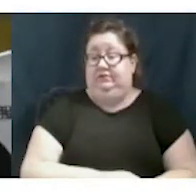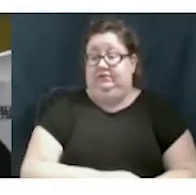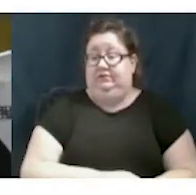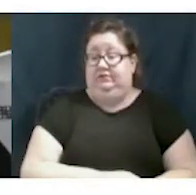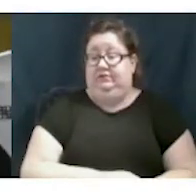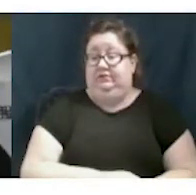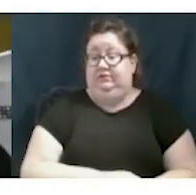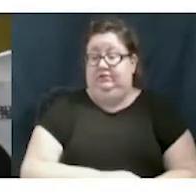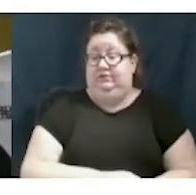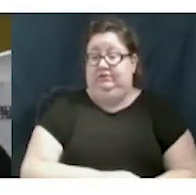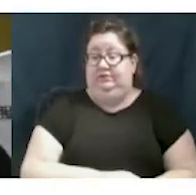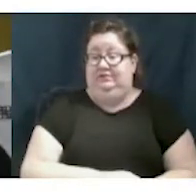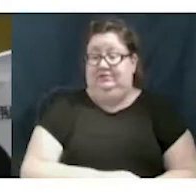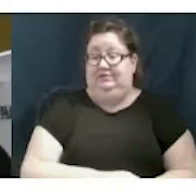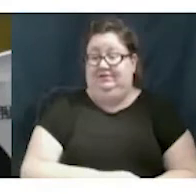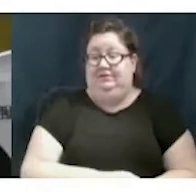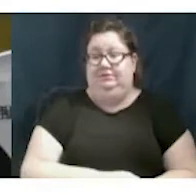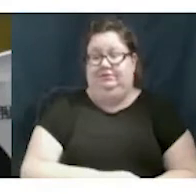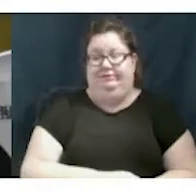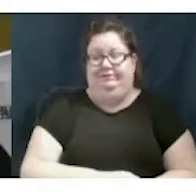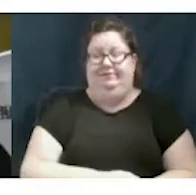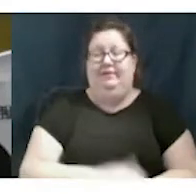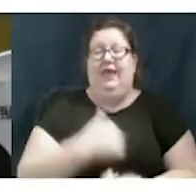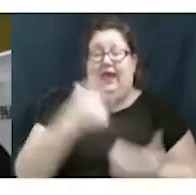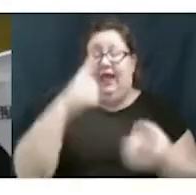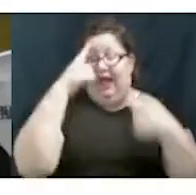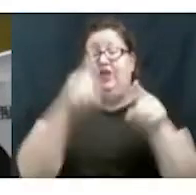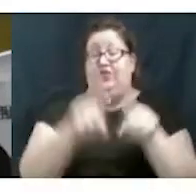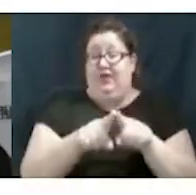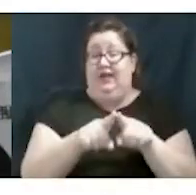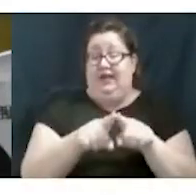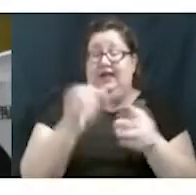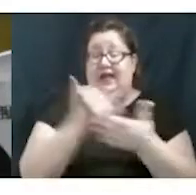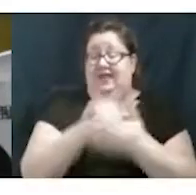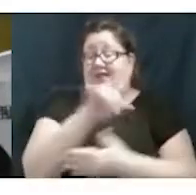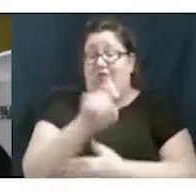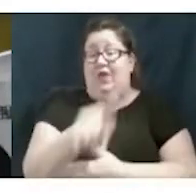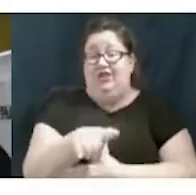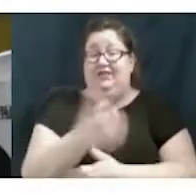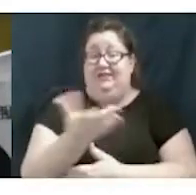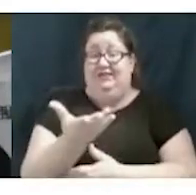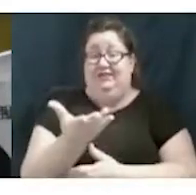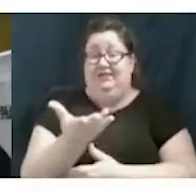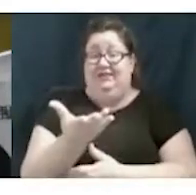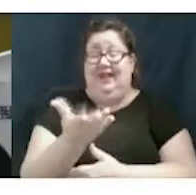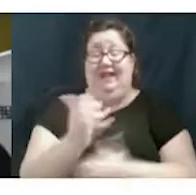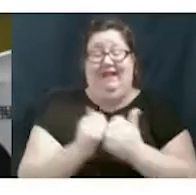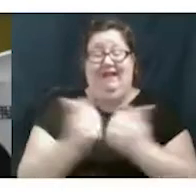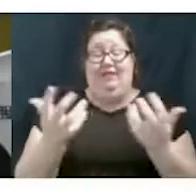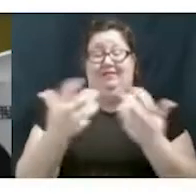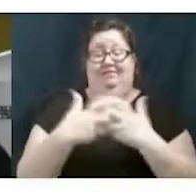I agree. And that's, that's the question, is how does it fit in?